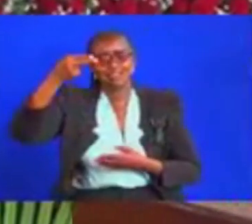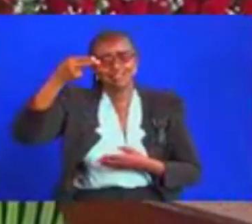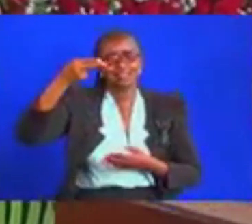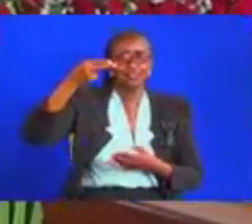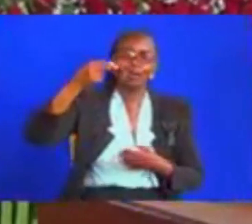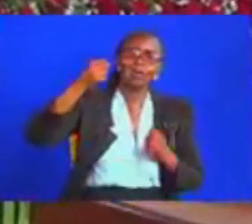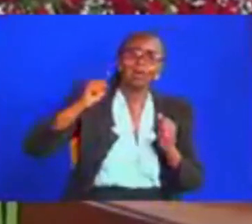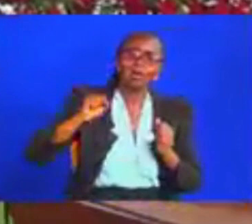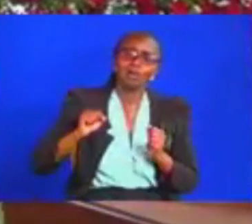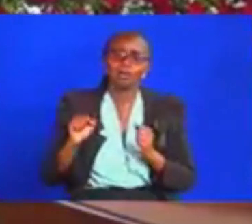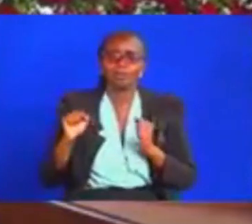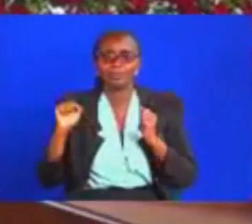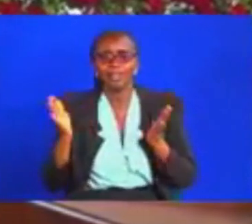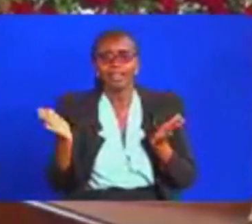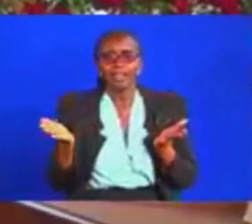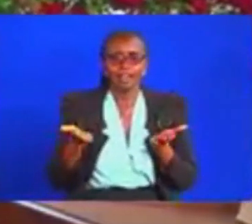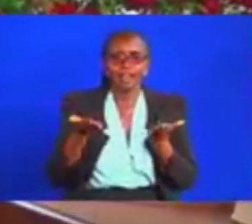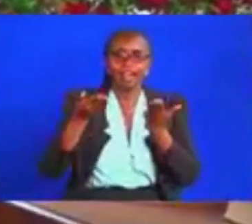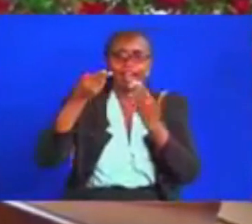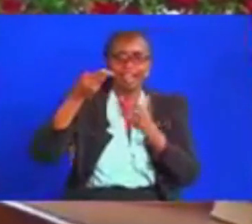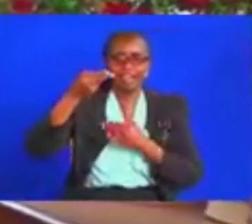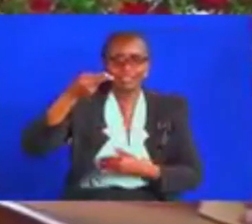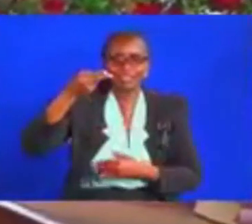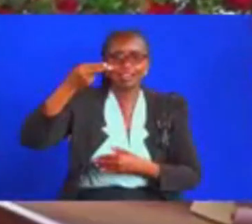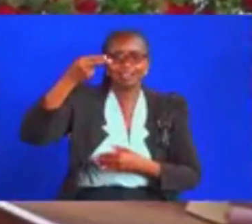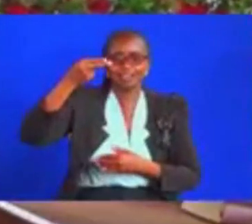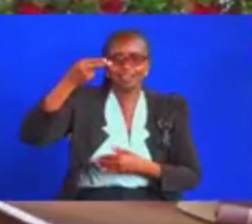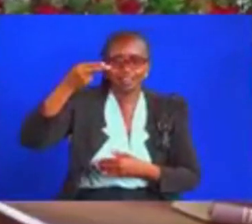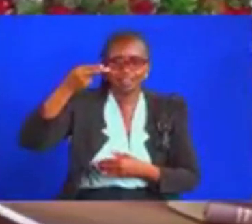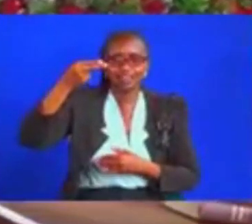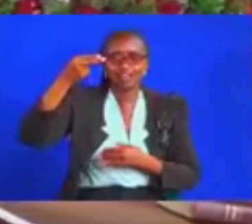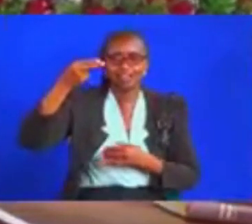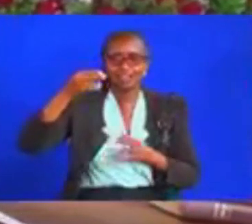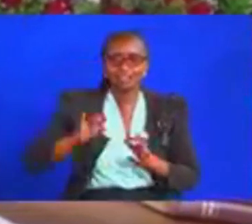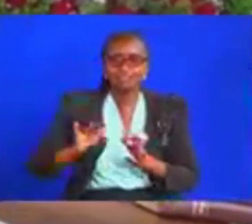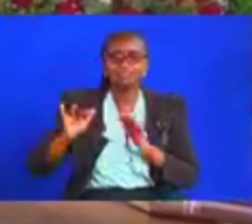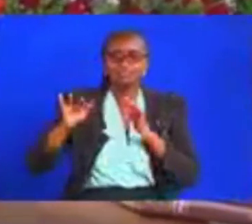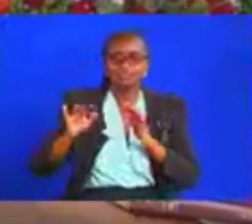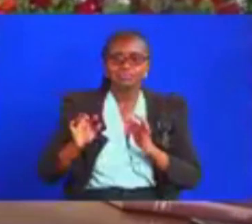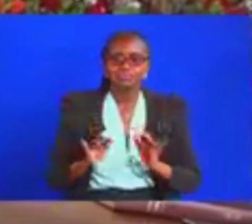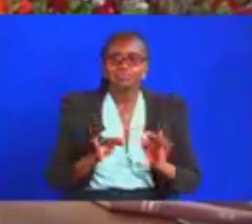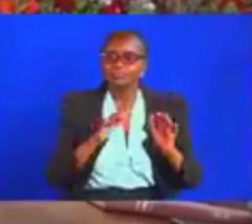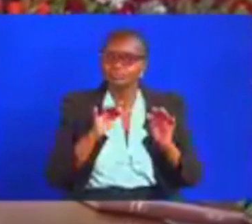Higher, be lifted higher.